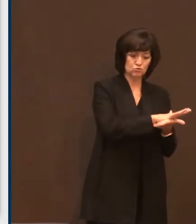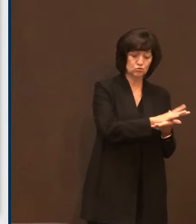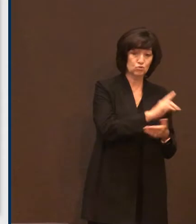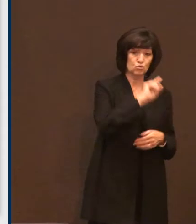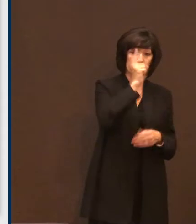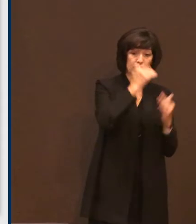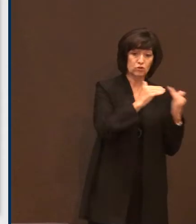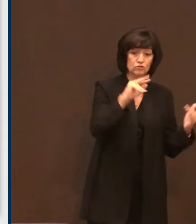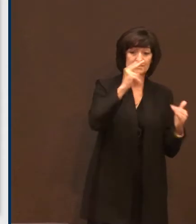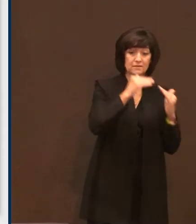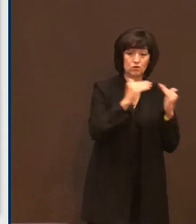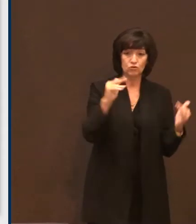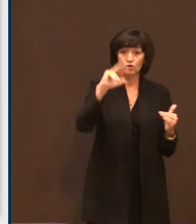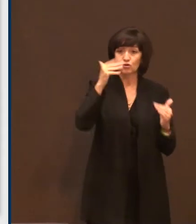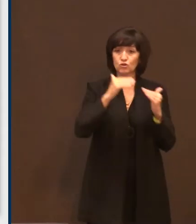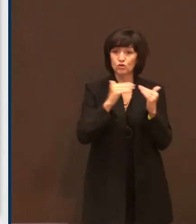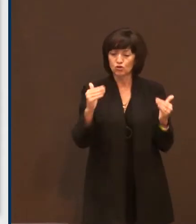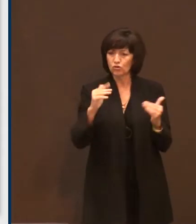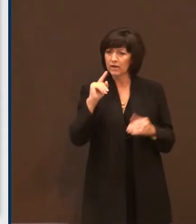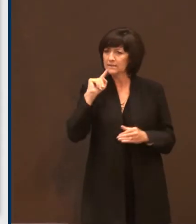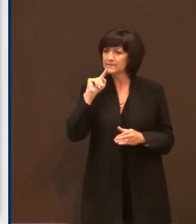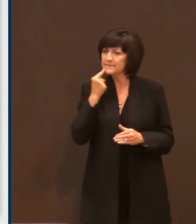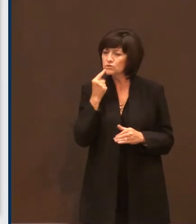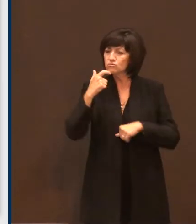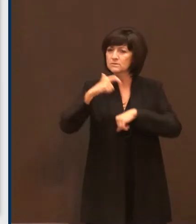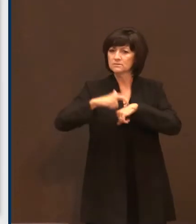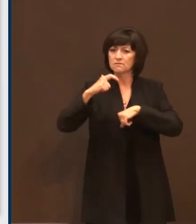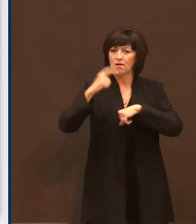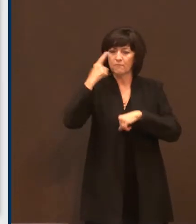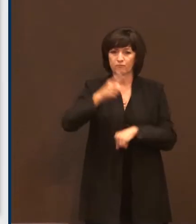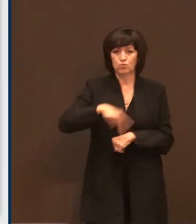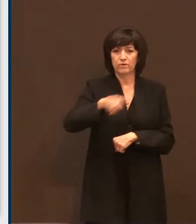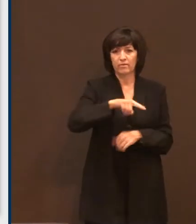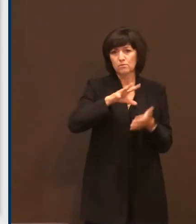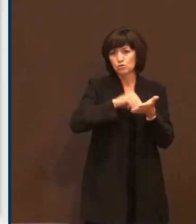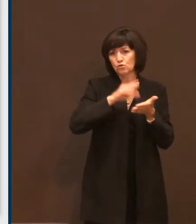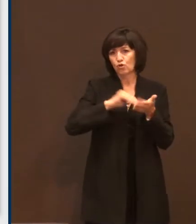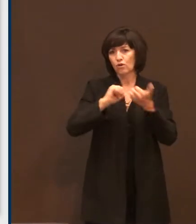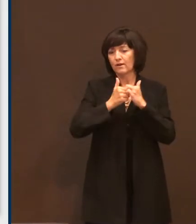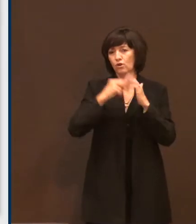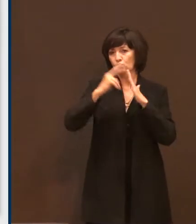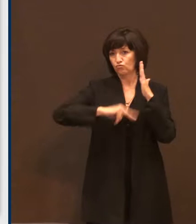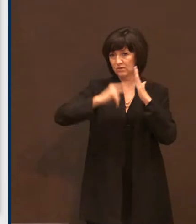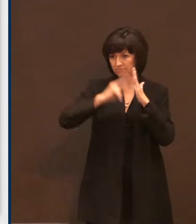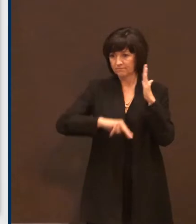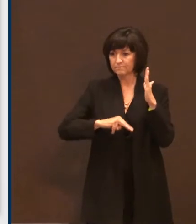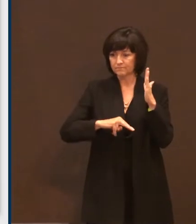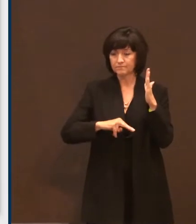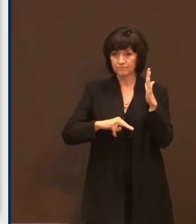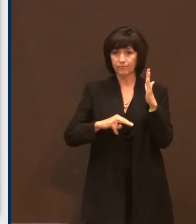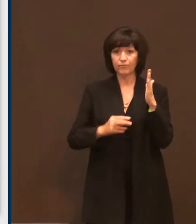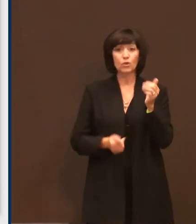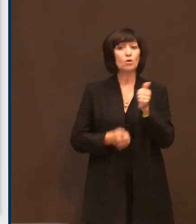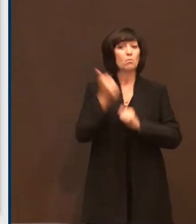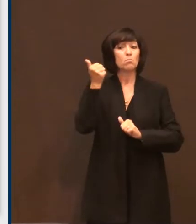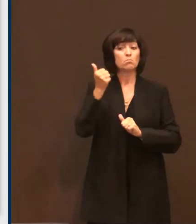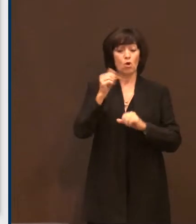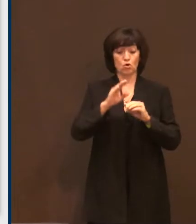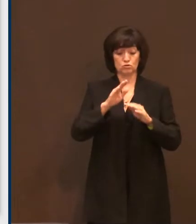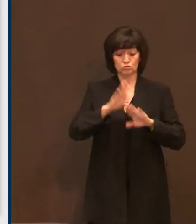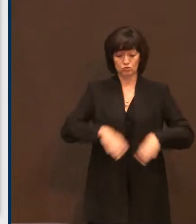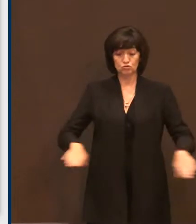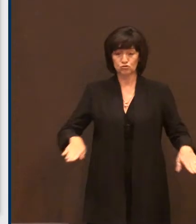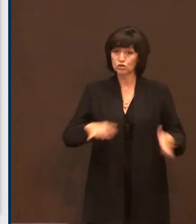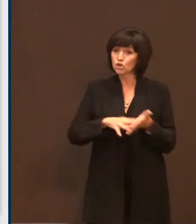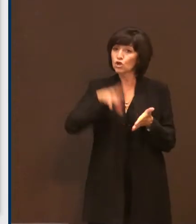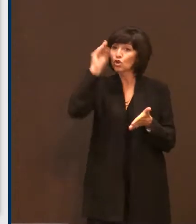are critical for those students to learn how to read. You learn to read from preschool to grade